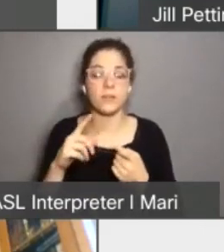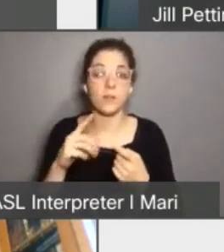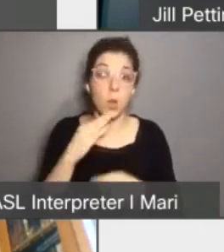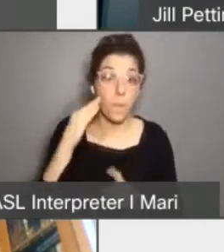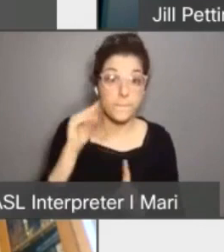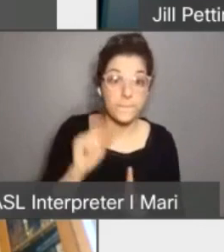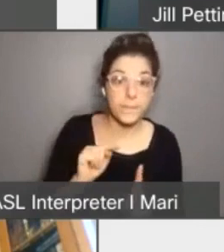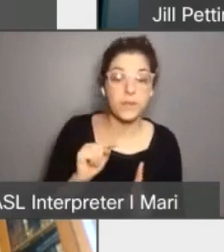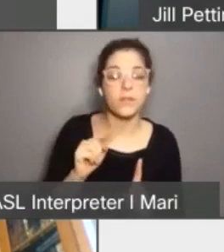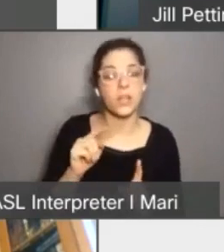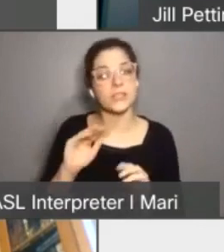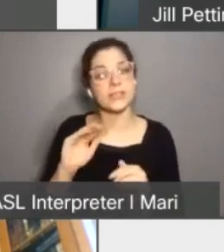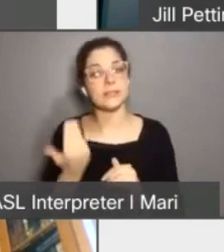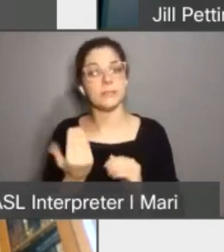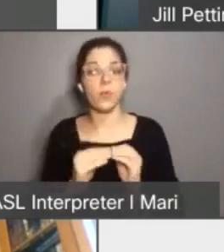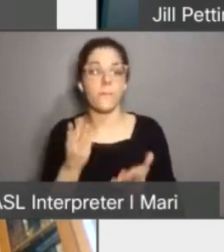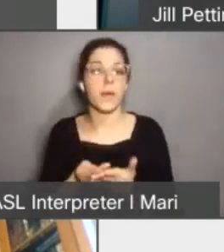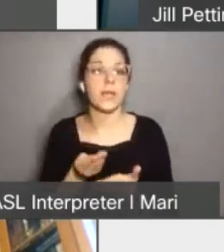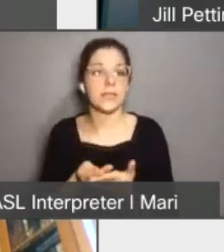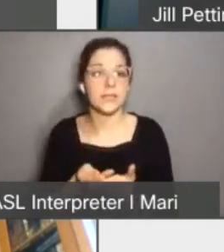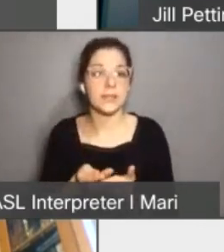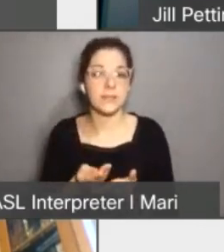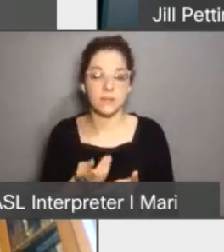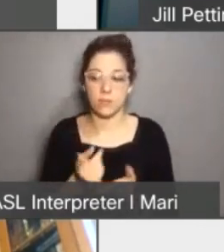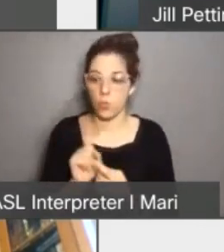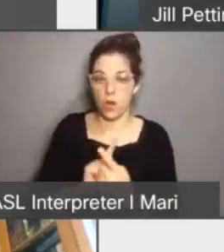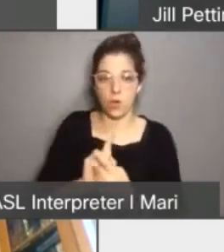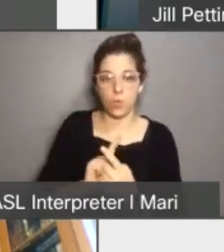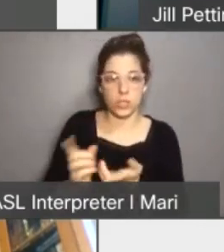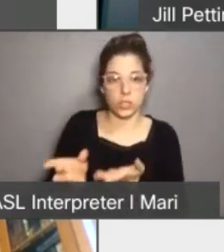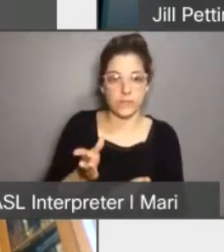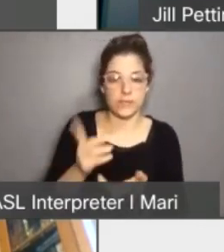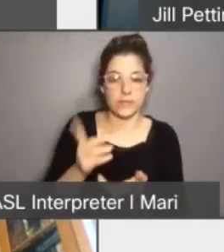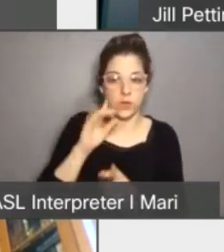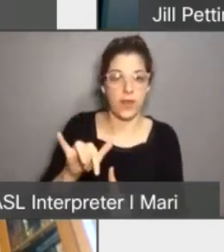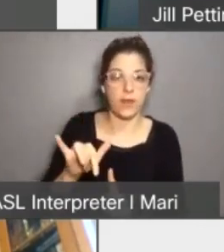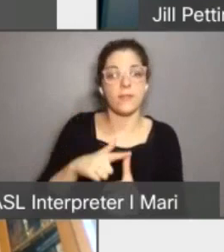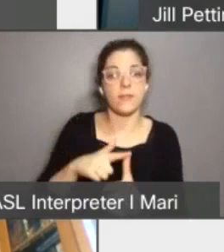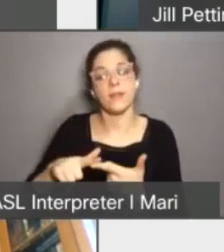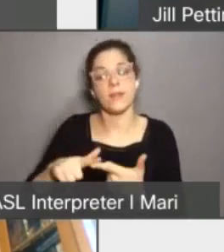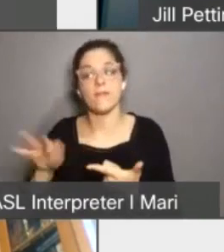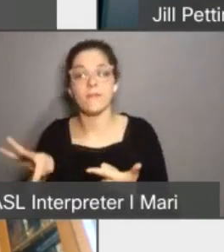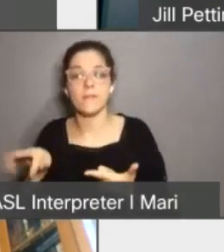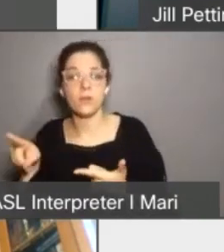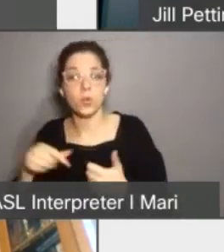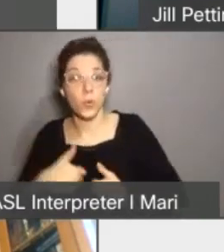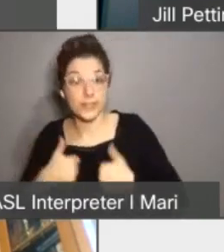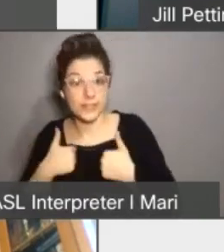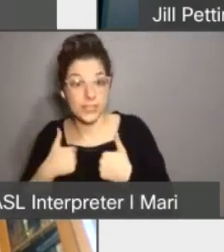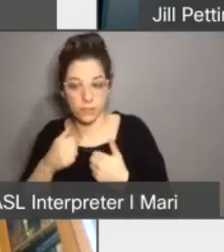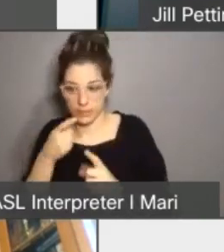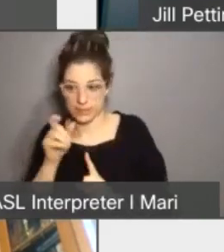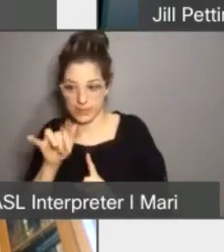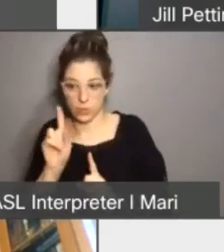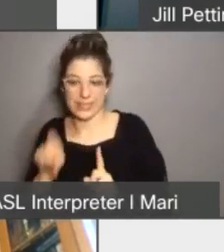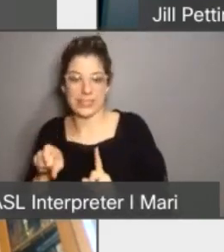home, they seem to get more money and they get one-on-one service for that. And then if they're in a residential, because that's where